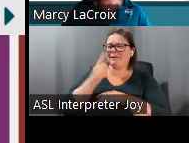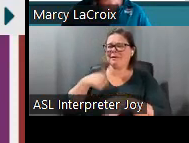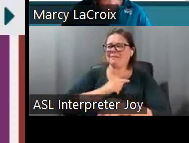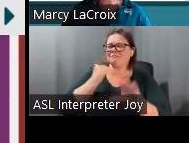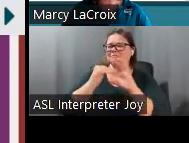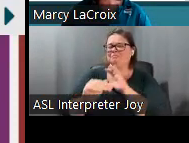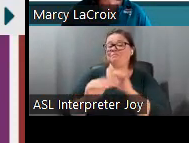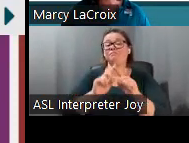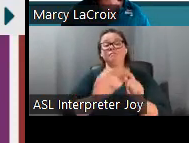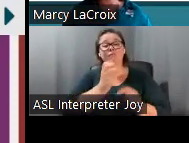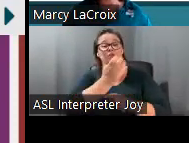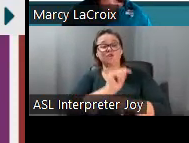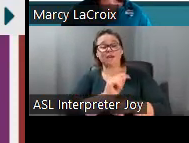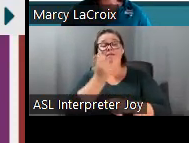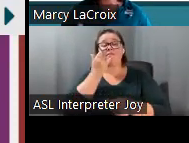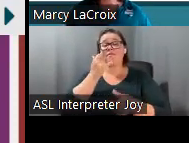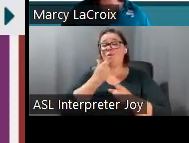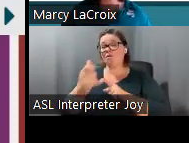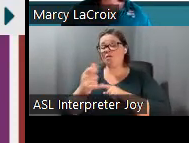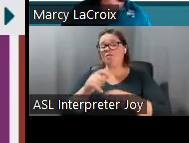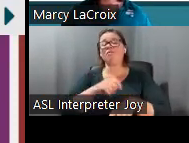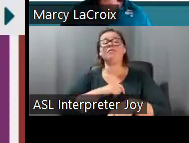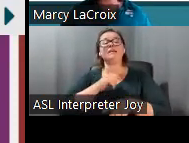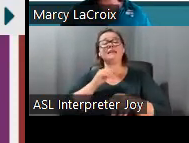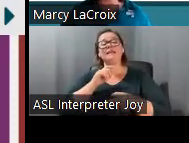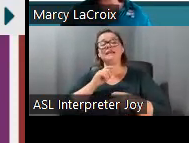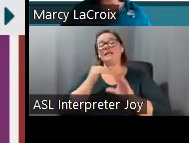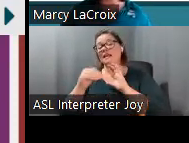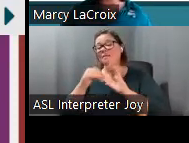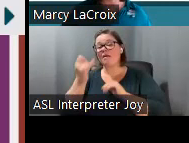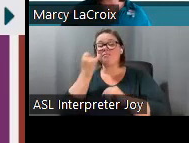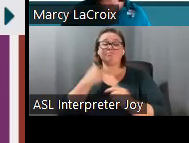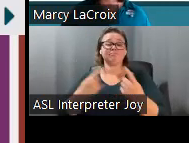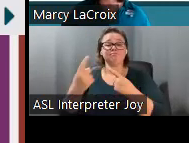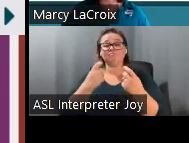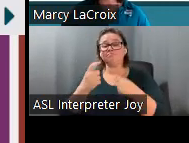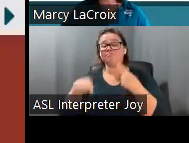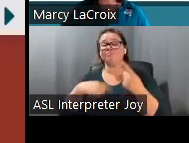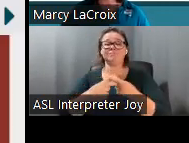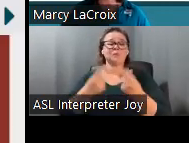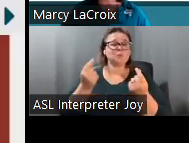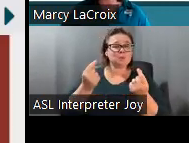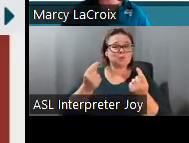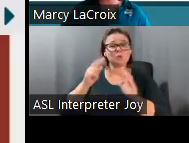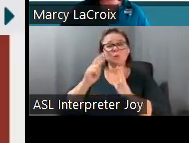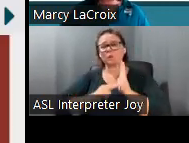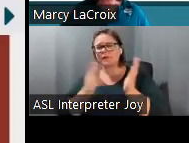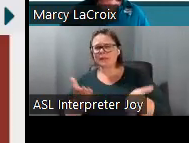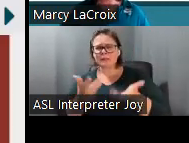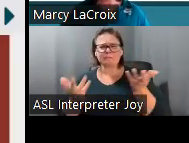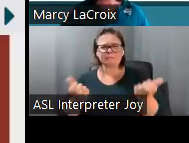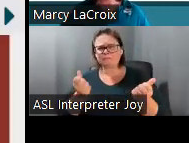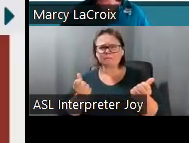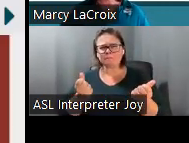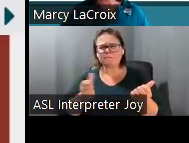chat, phone call, or email, whether you have questions about something you see or read here on the Hub website, some of the other